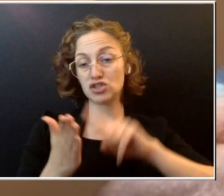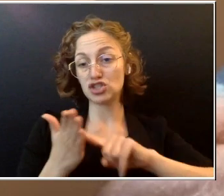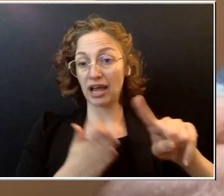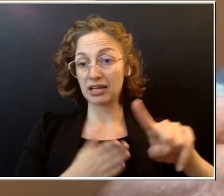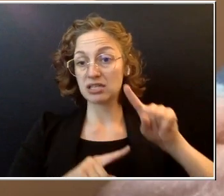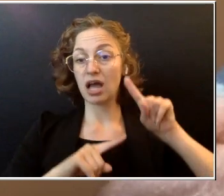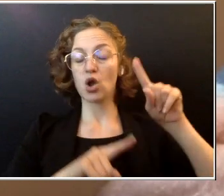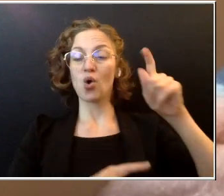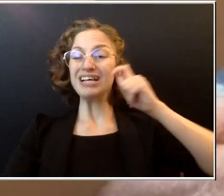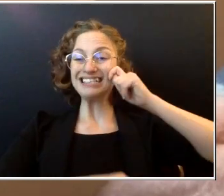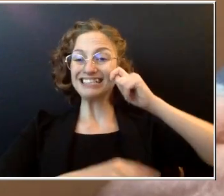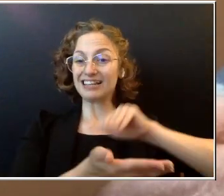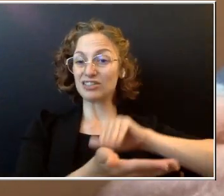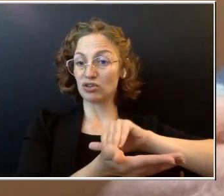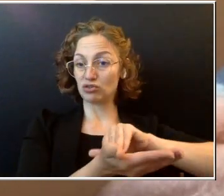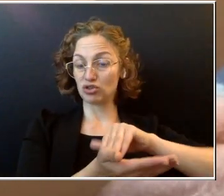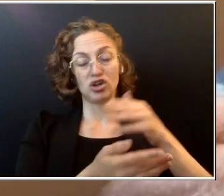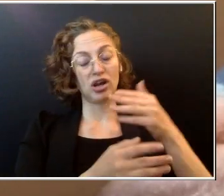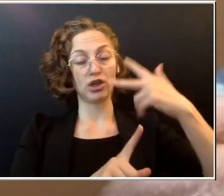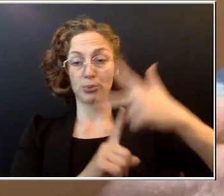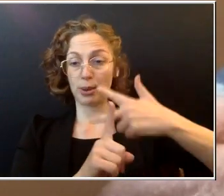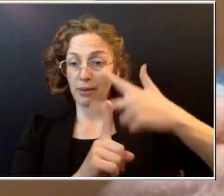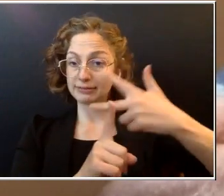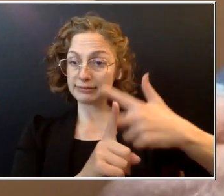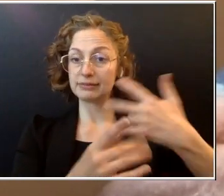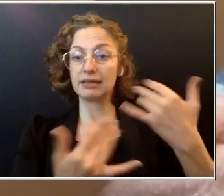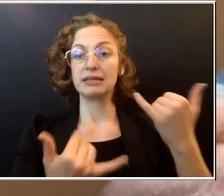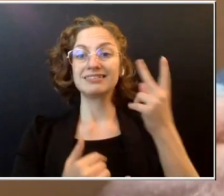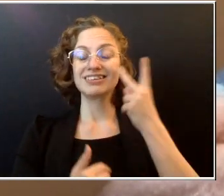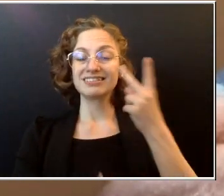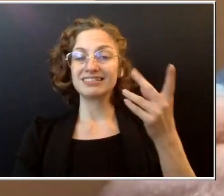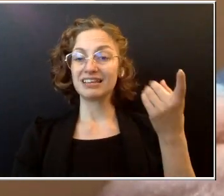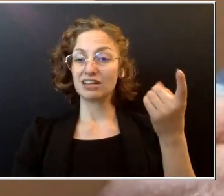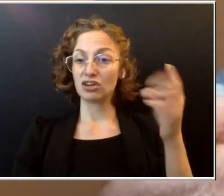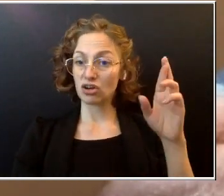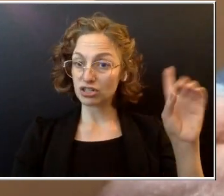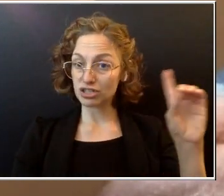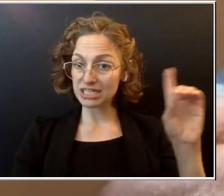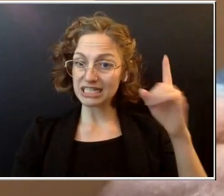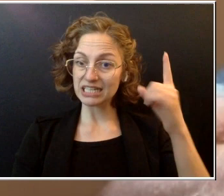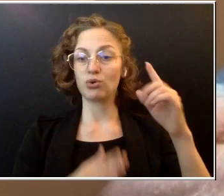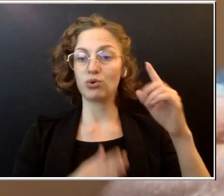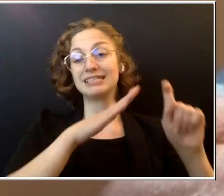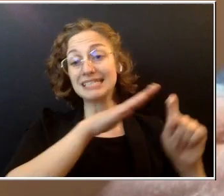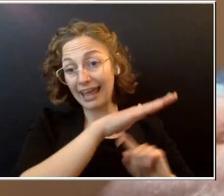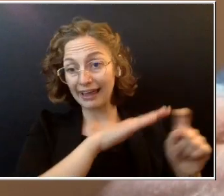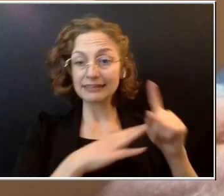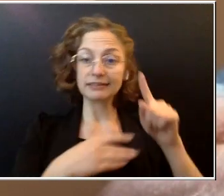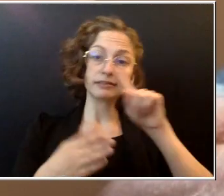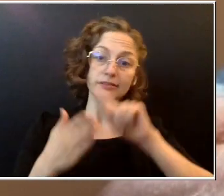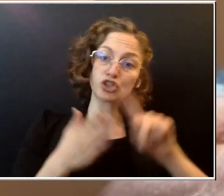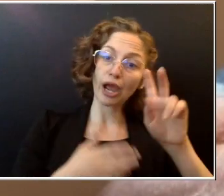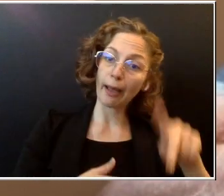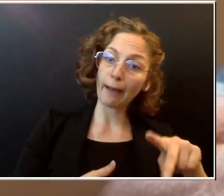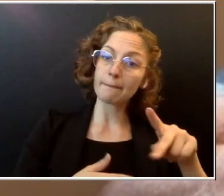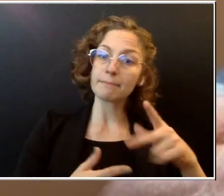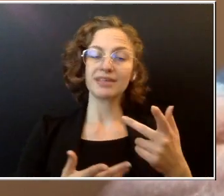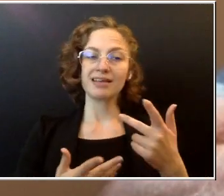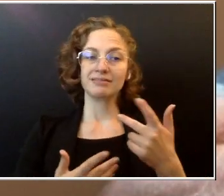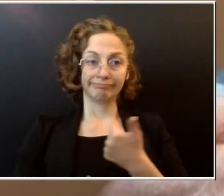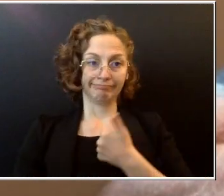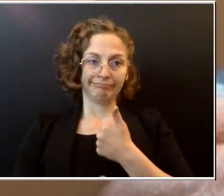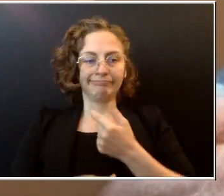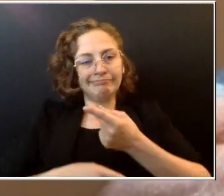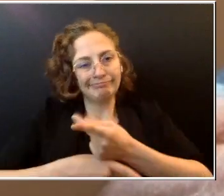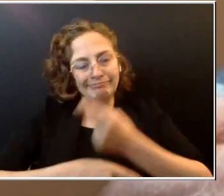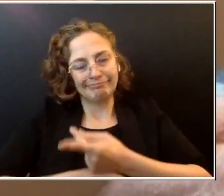for scans and checkups. And, just on my own, I'm definitely taking care of myself more now. Eating